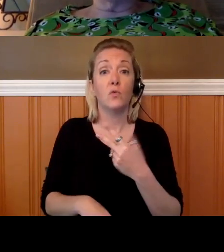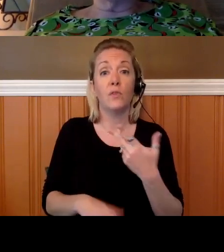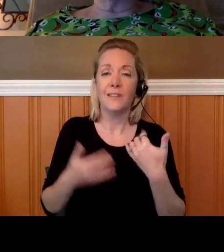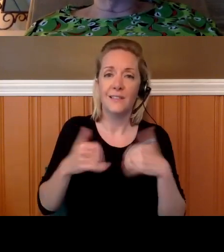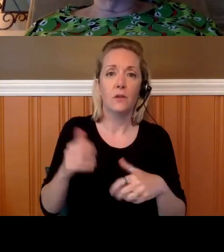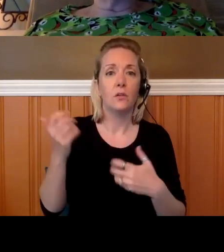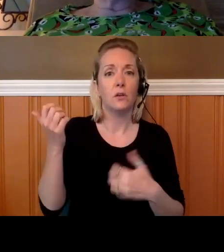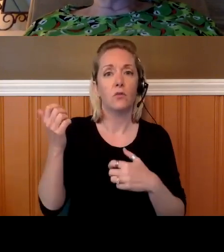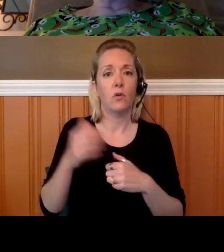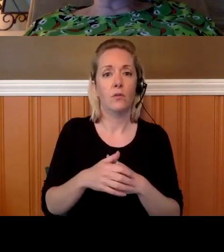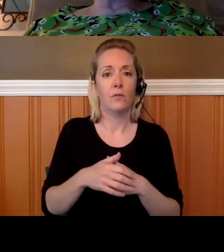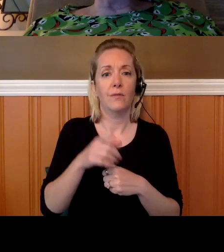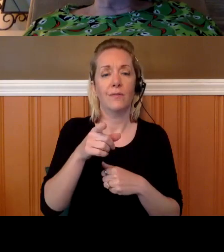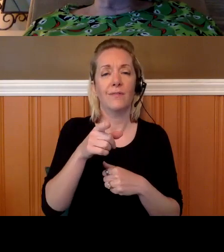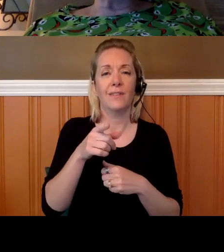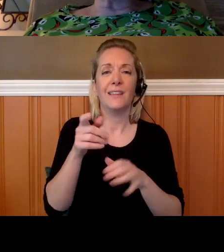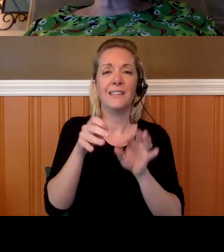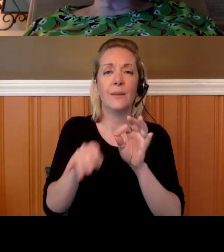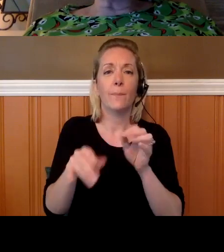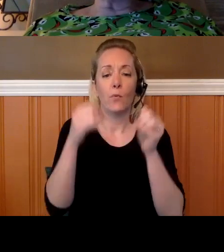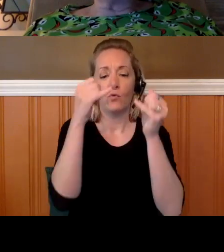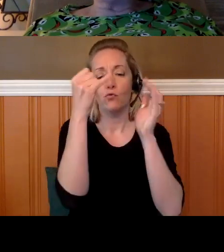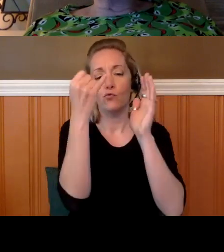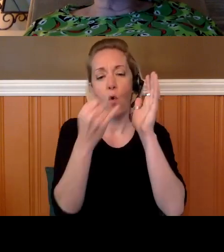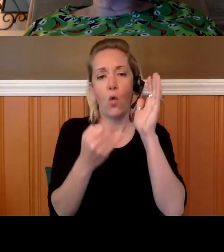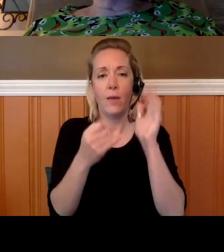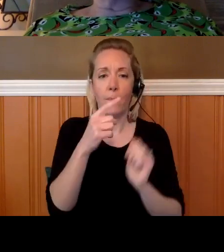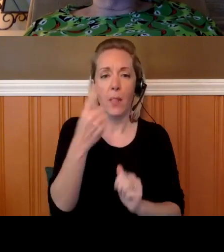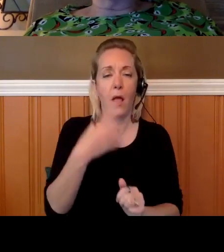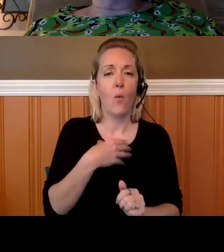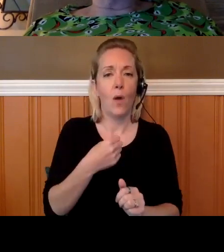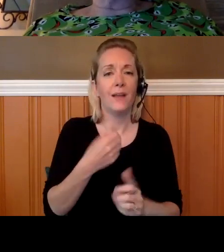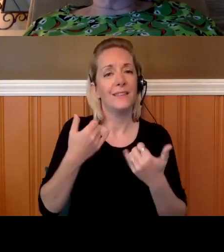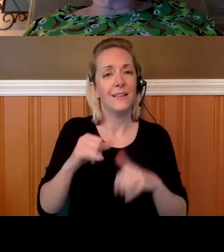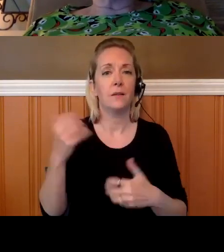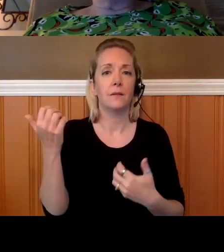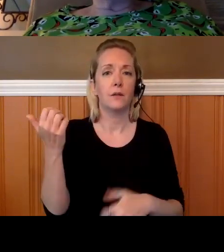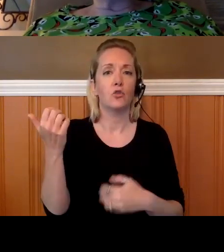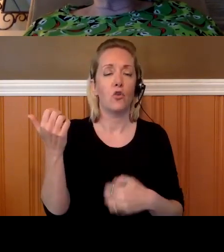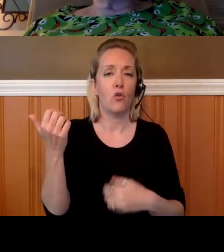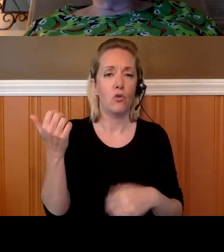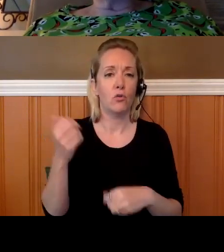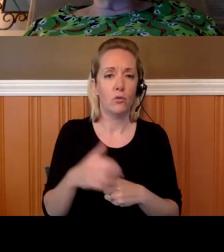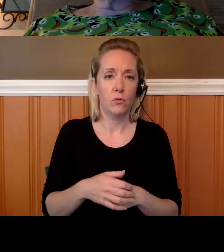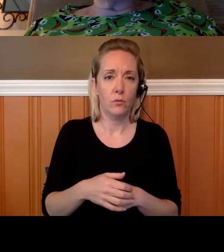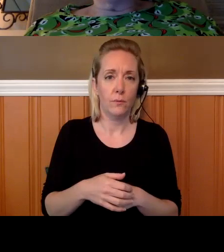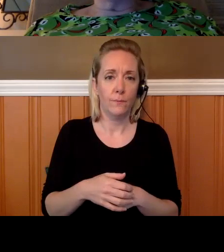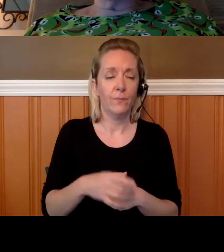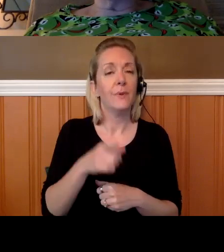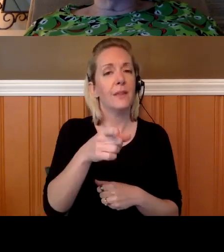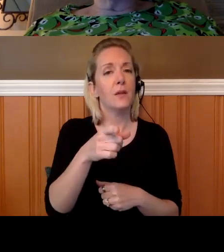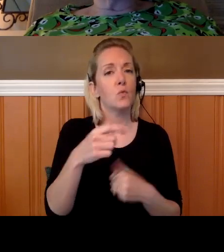guitar, and even black and white line drawings. And those are the absolute